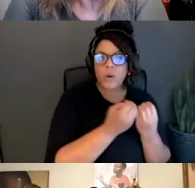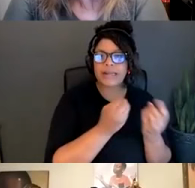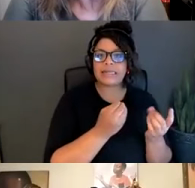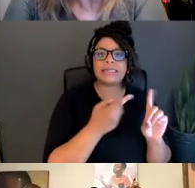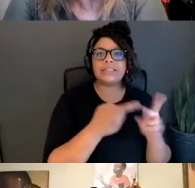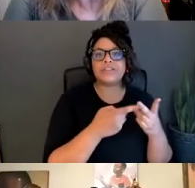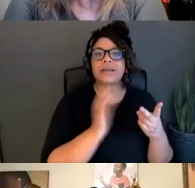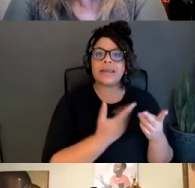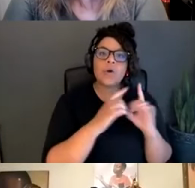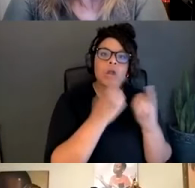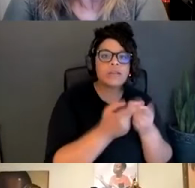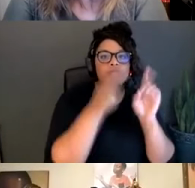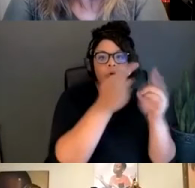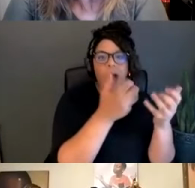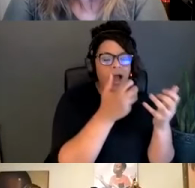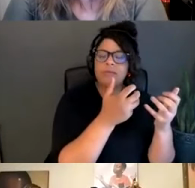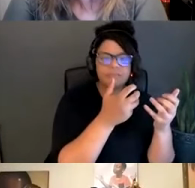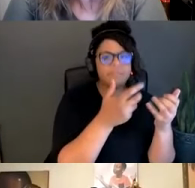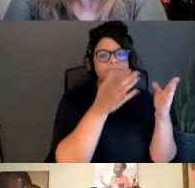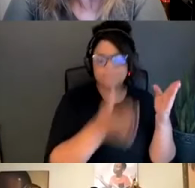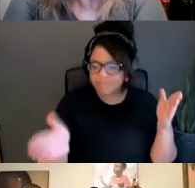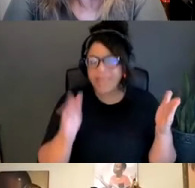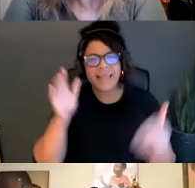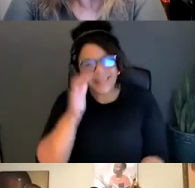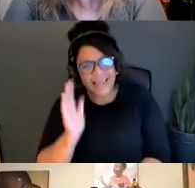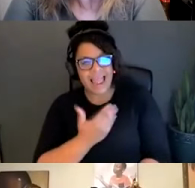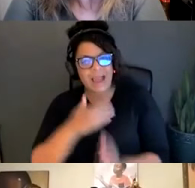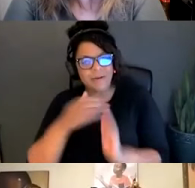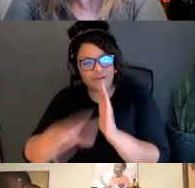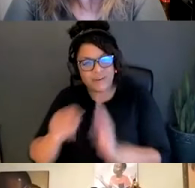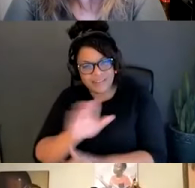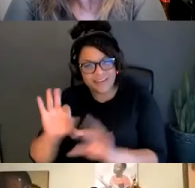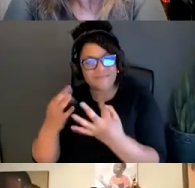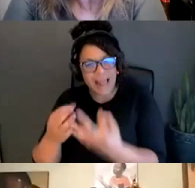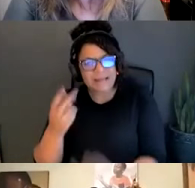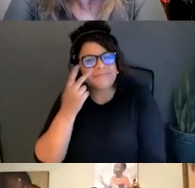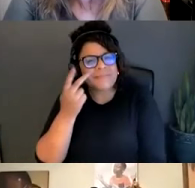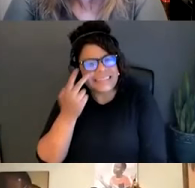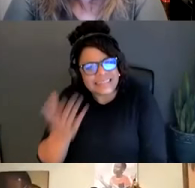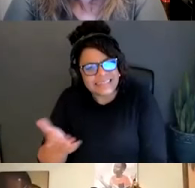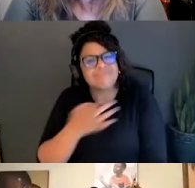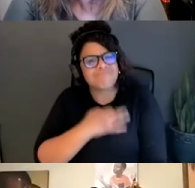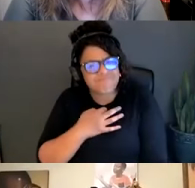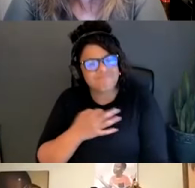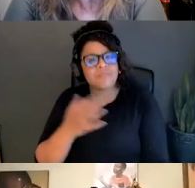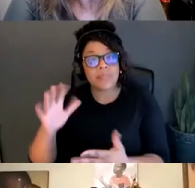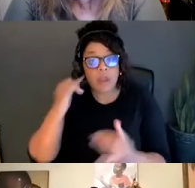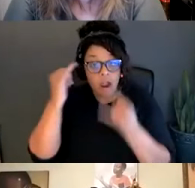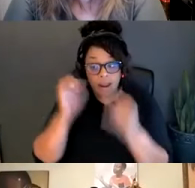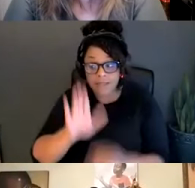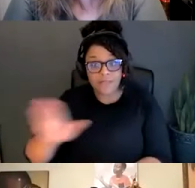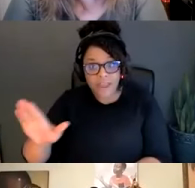as a district want to do. Let's listen to our students and families and see, because the ideas that come from them